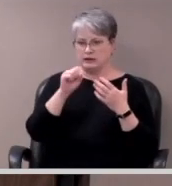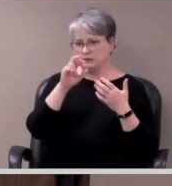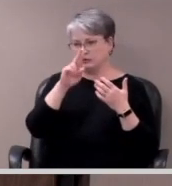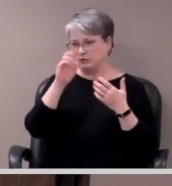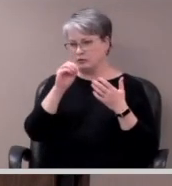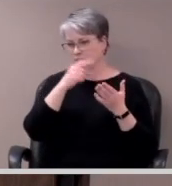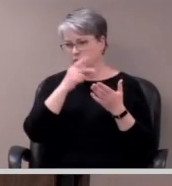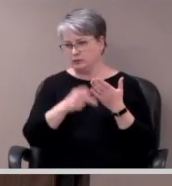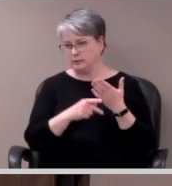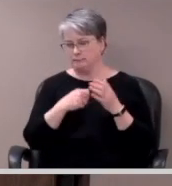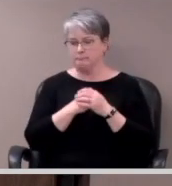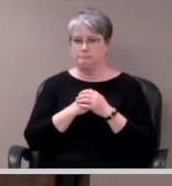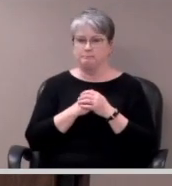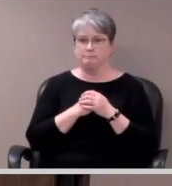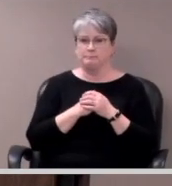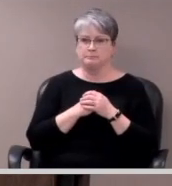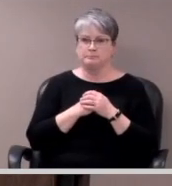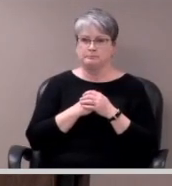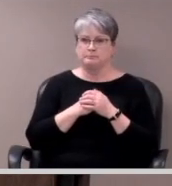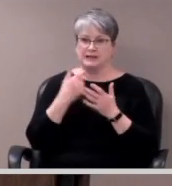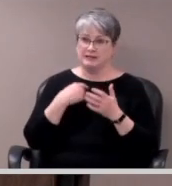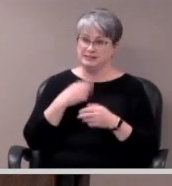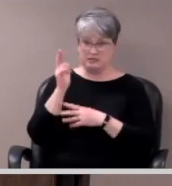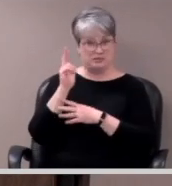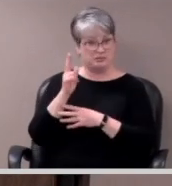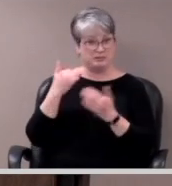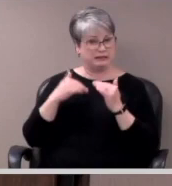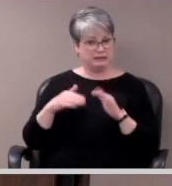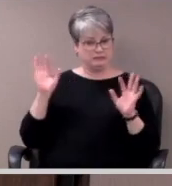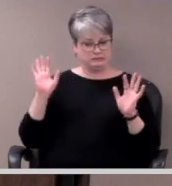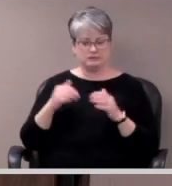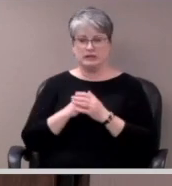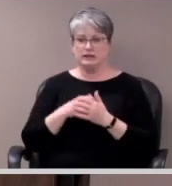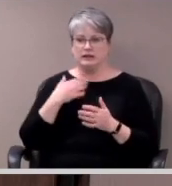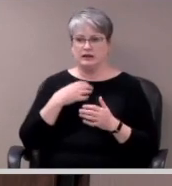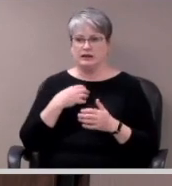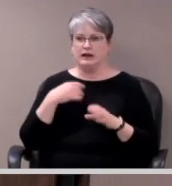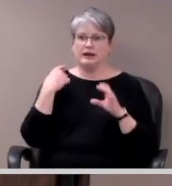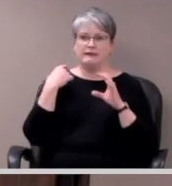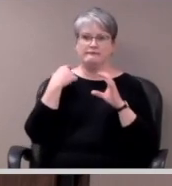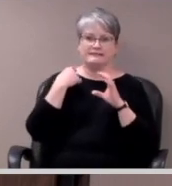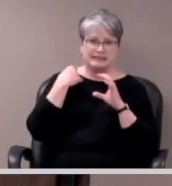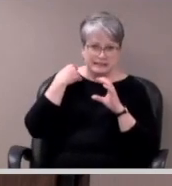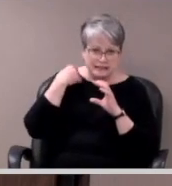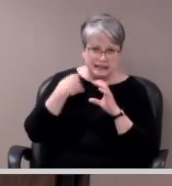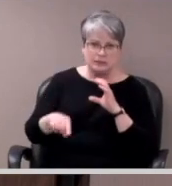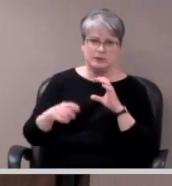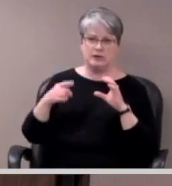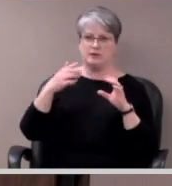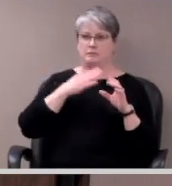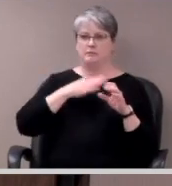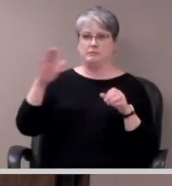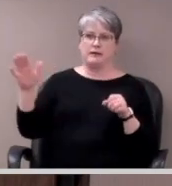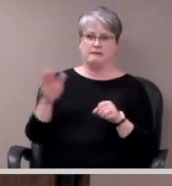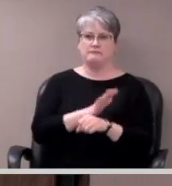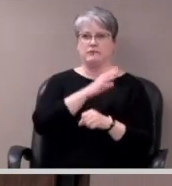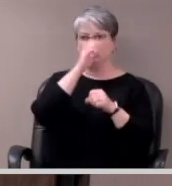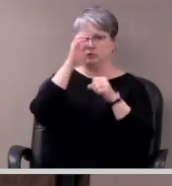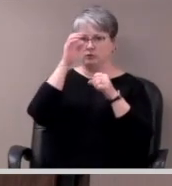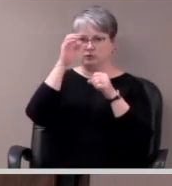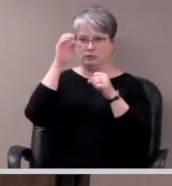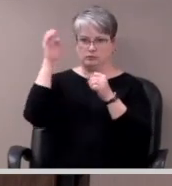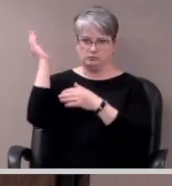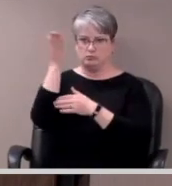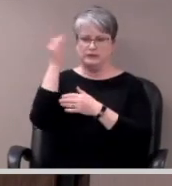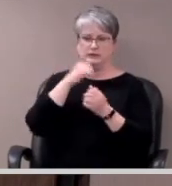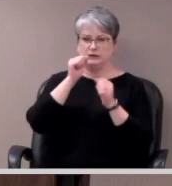program. Since I only have 3 minutes, I have emailed my full presentation to all